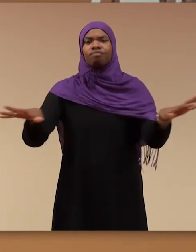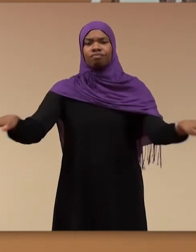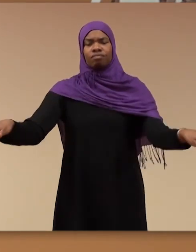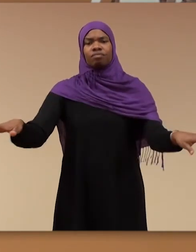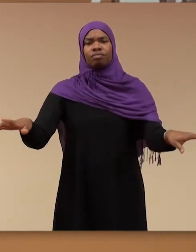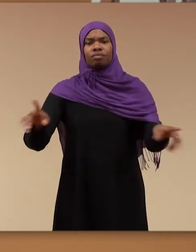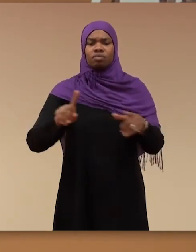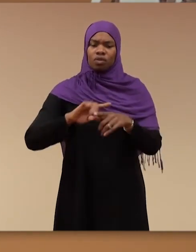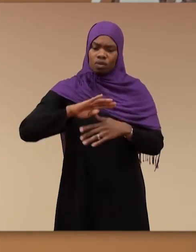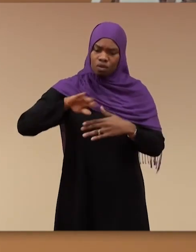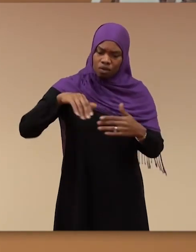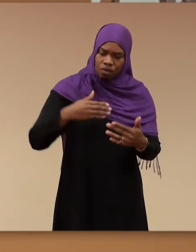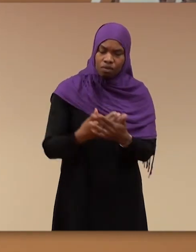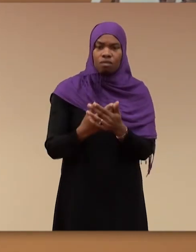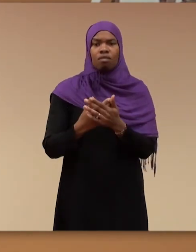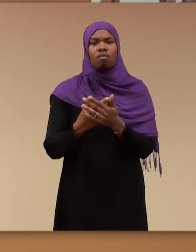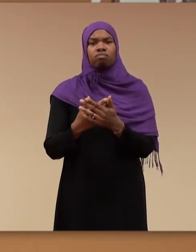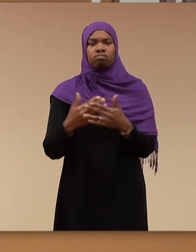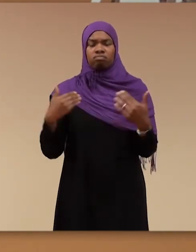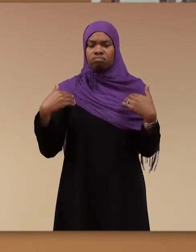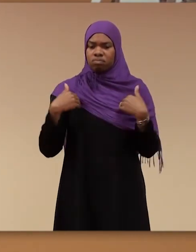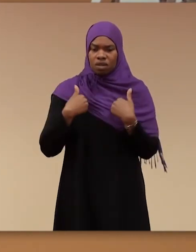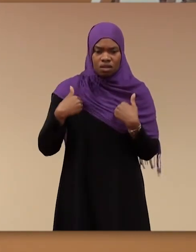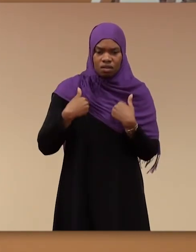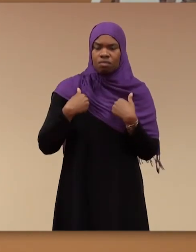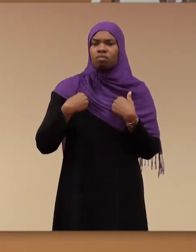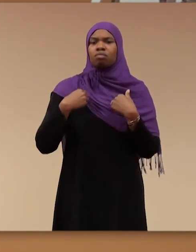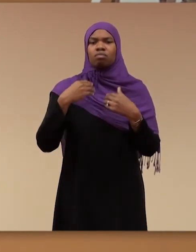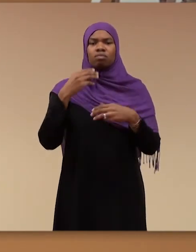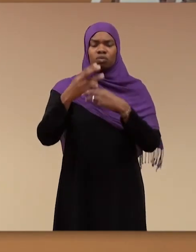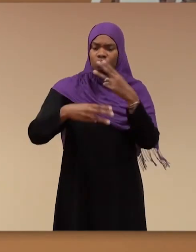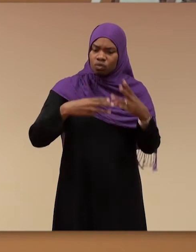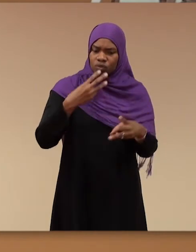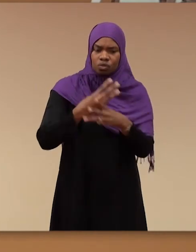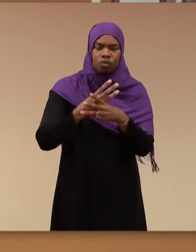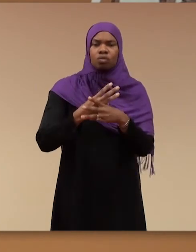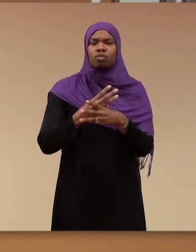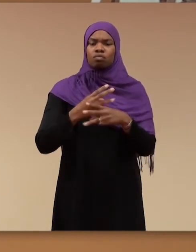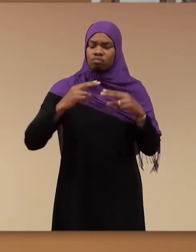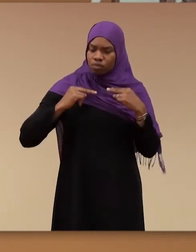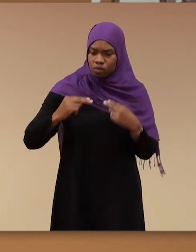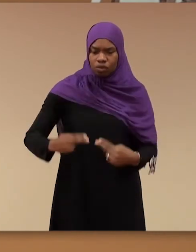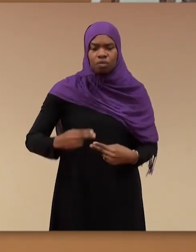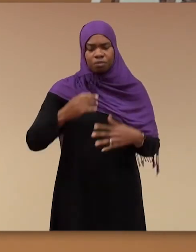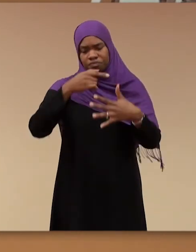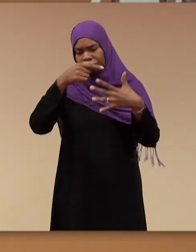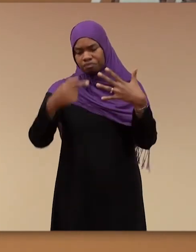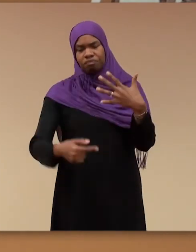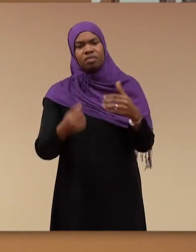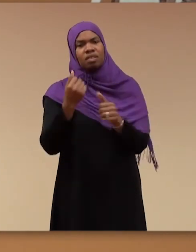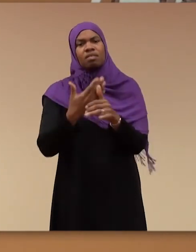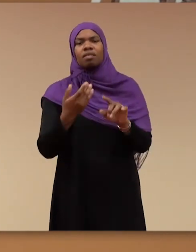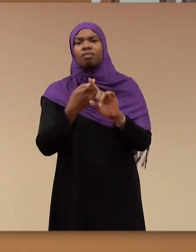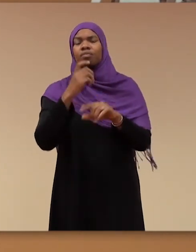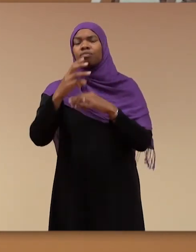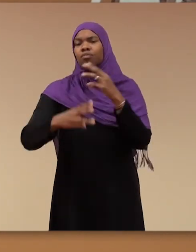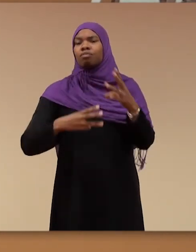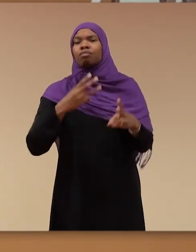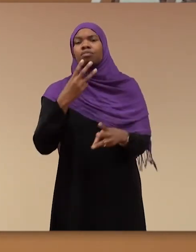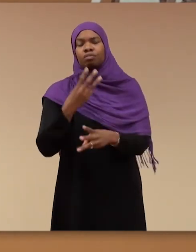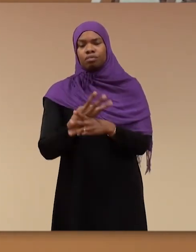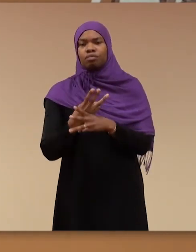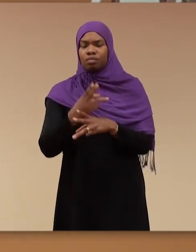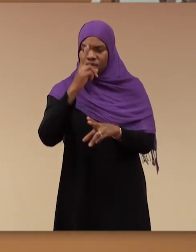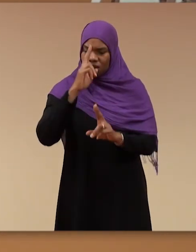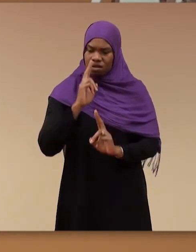creation of God, including the environment and so on. All of them are honored and dignified. And